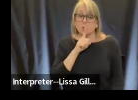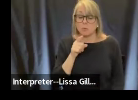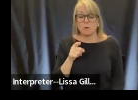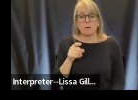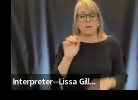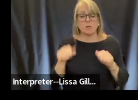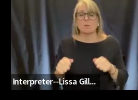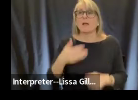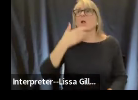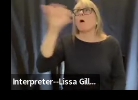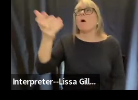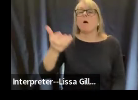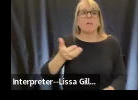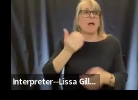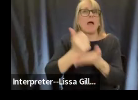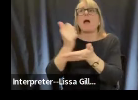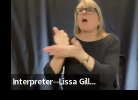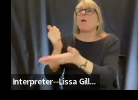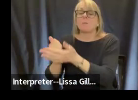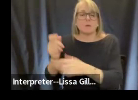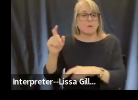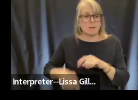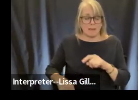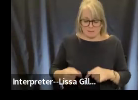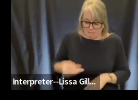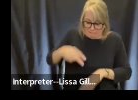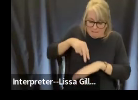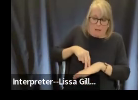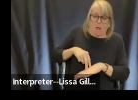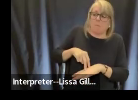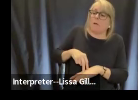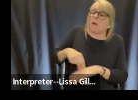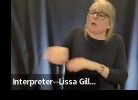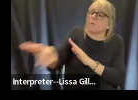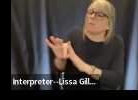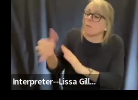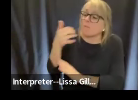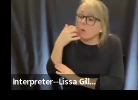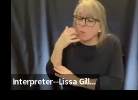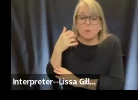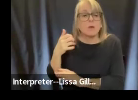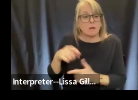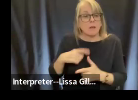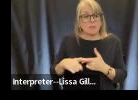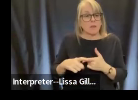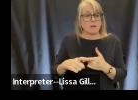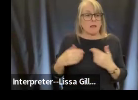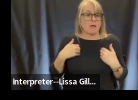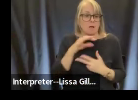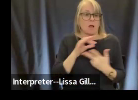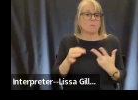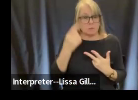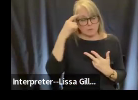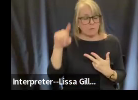find yourself in a position where you can't physically reach for a phone or another means of asking for help. Speaking of cell